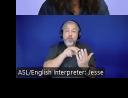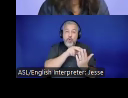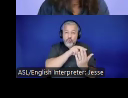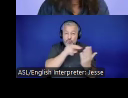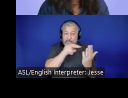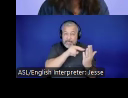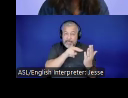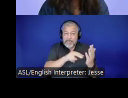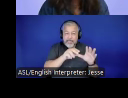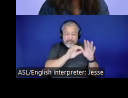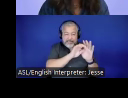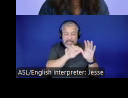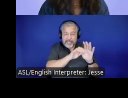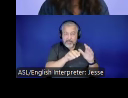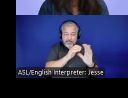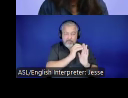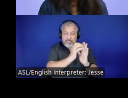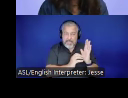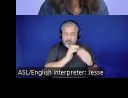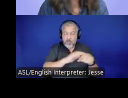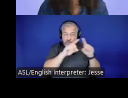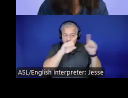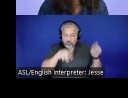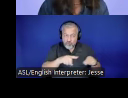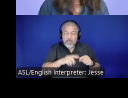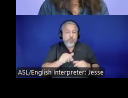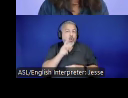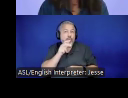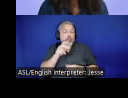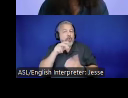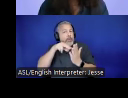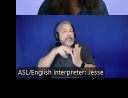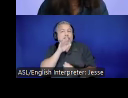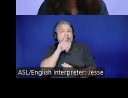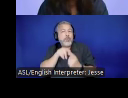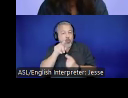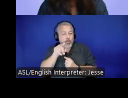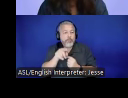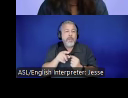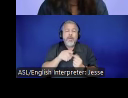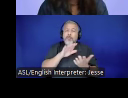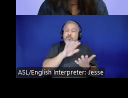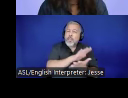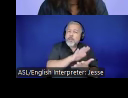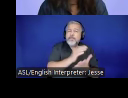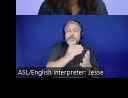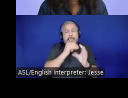loud and help users navigate documents, emails, really any digital content.